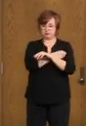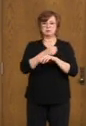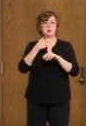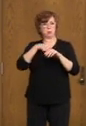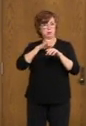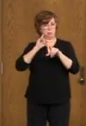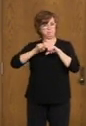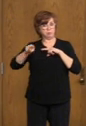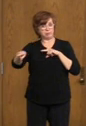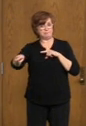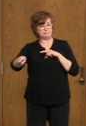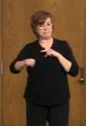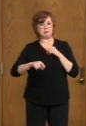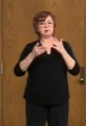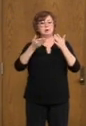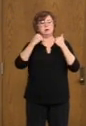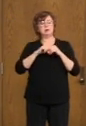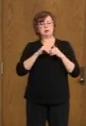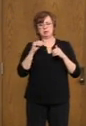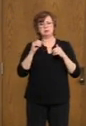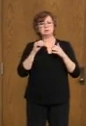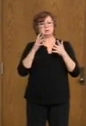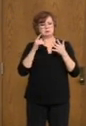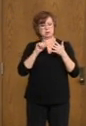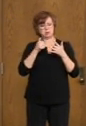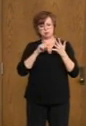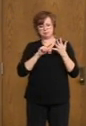And we're also looking at but in the